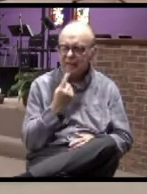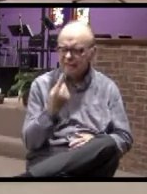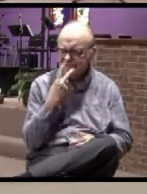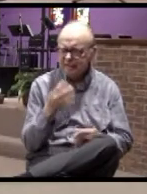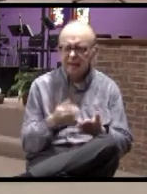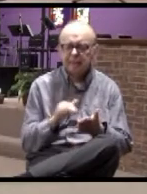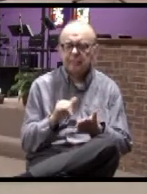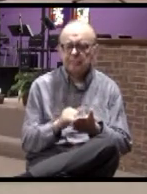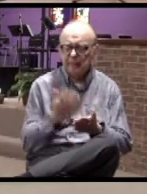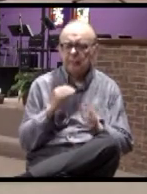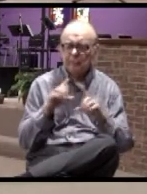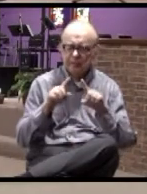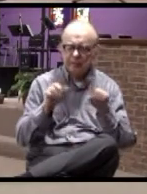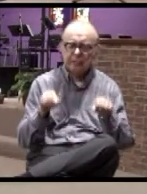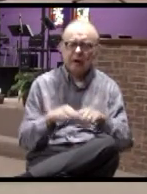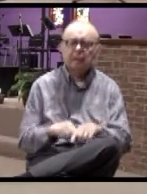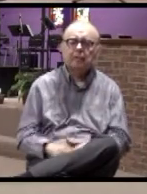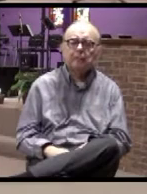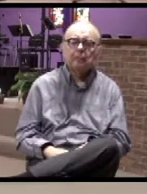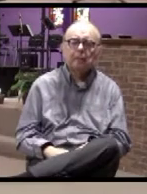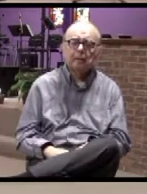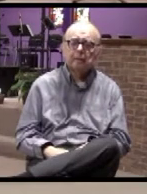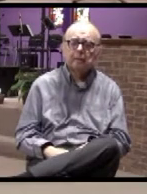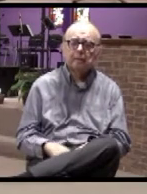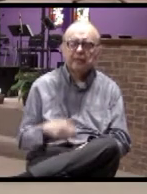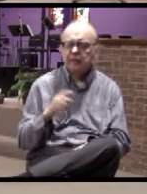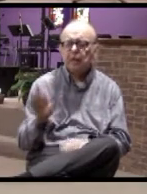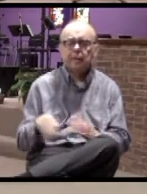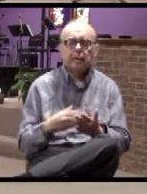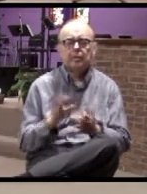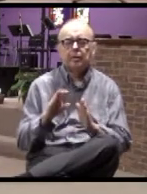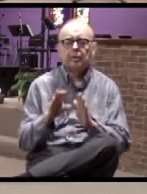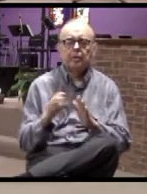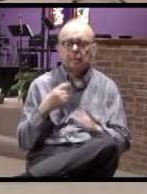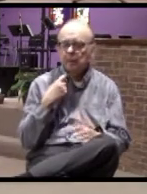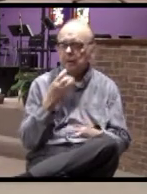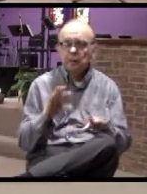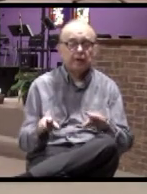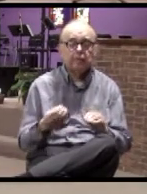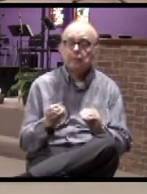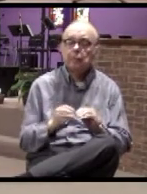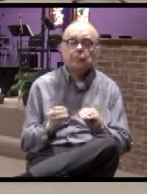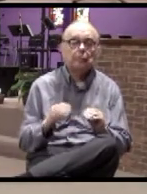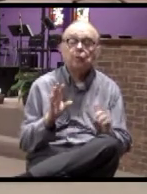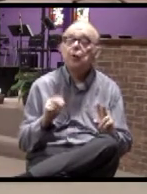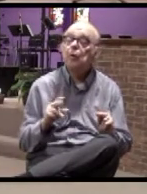sign, right? And you've seen all these other signs. They don't do these anymore.